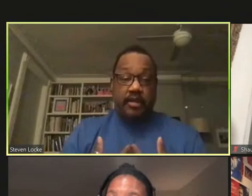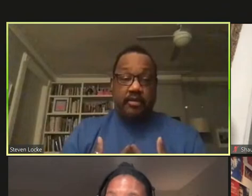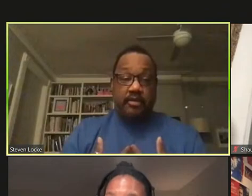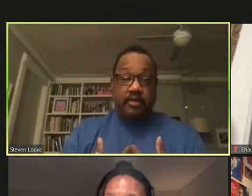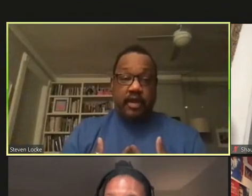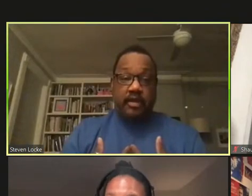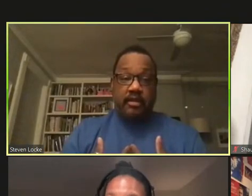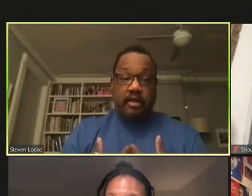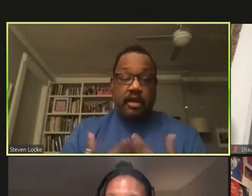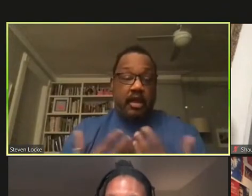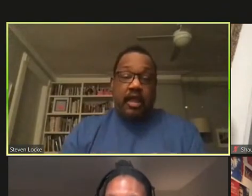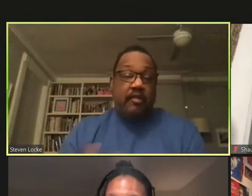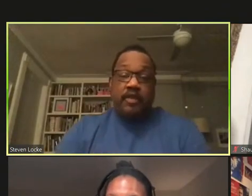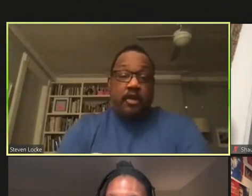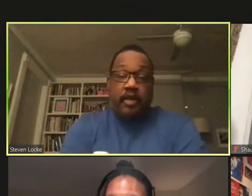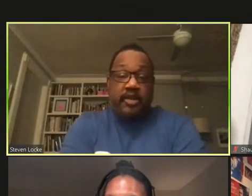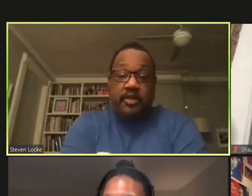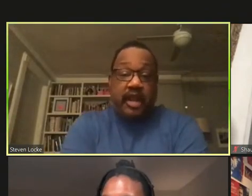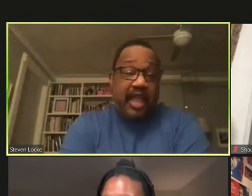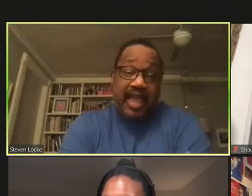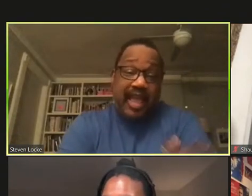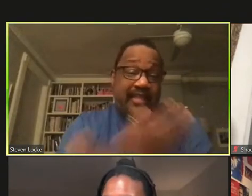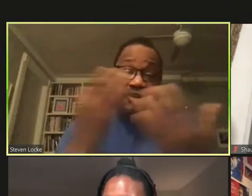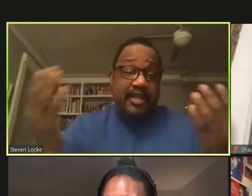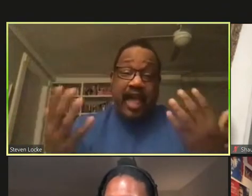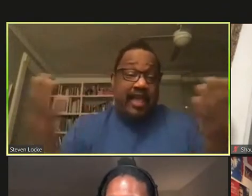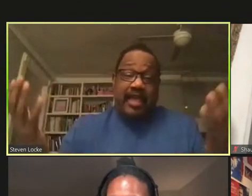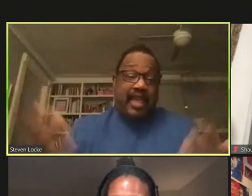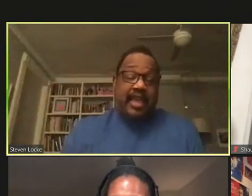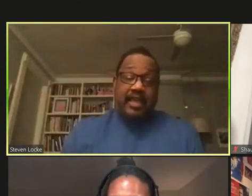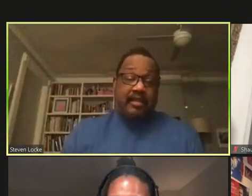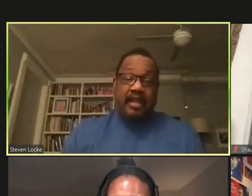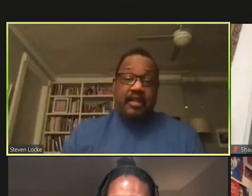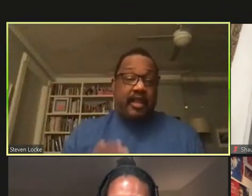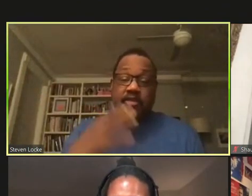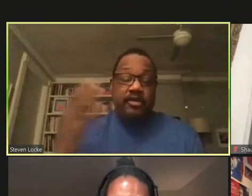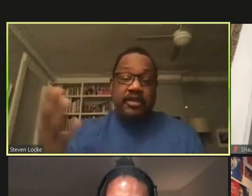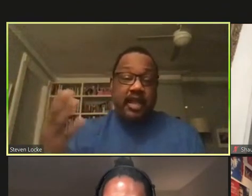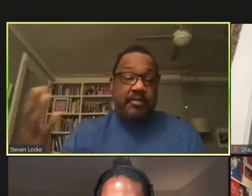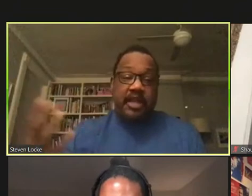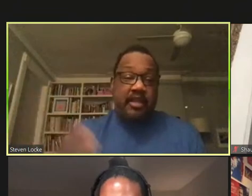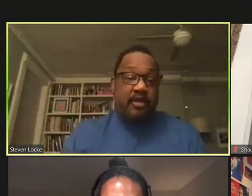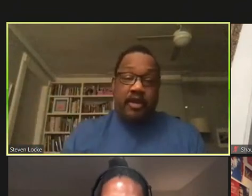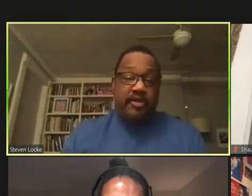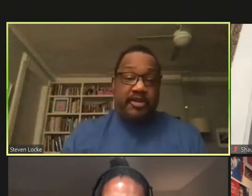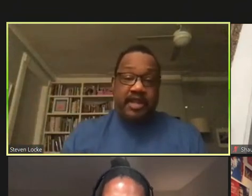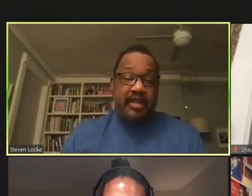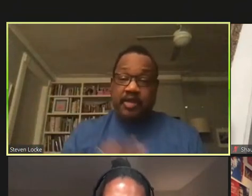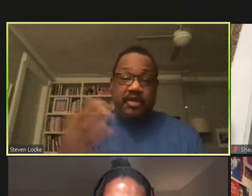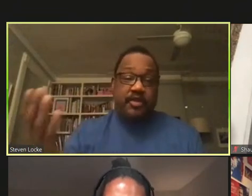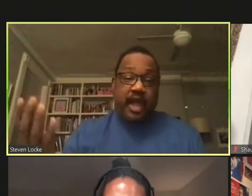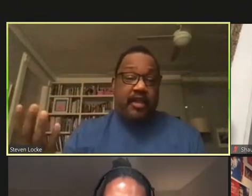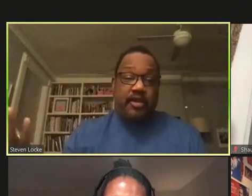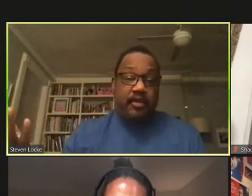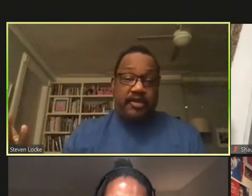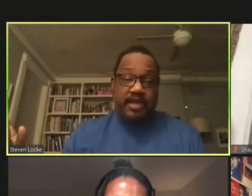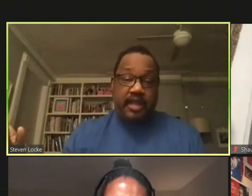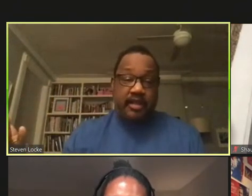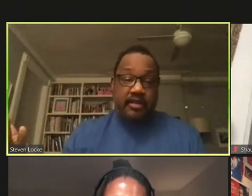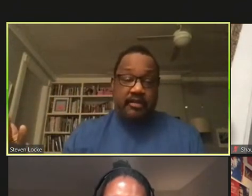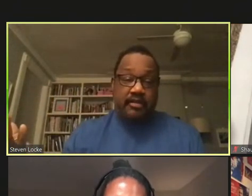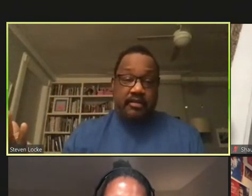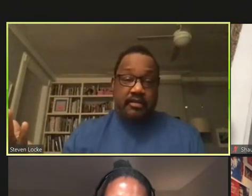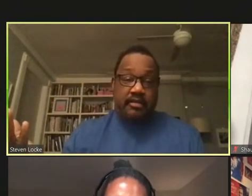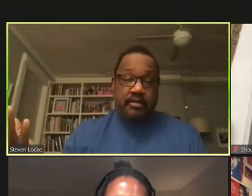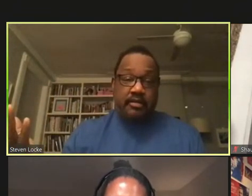do it, right? And if you don't want to do it, I can't. And like, stop saying you don't understand it, because I know you understand